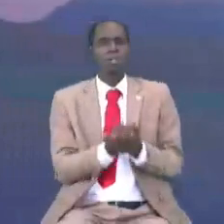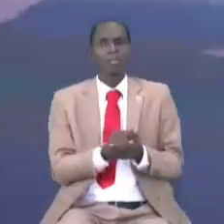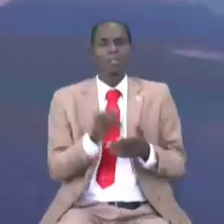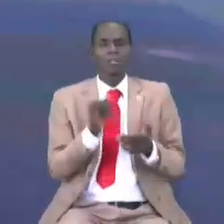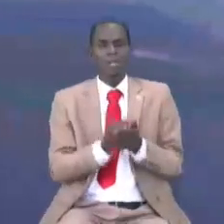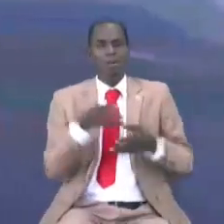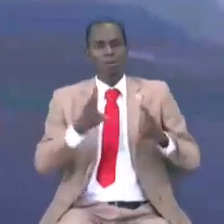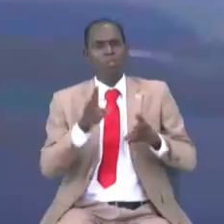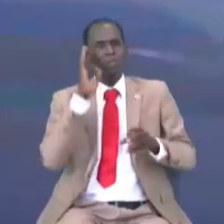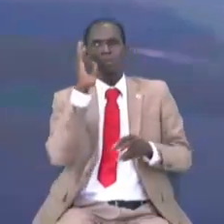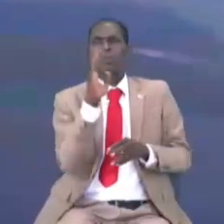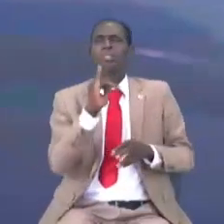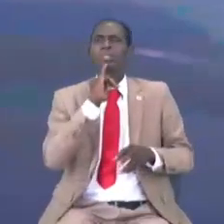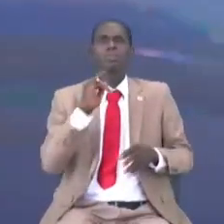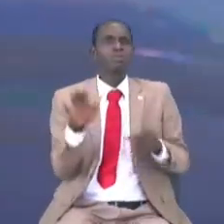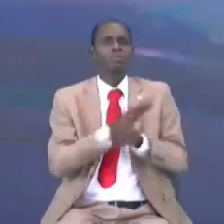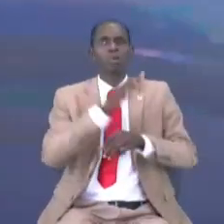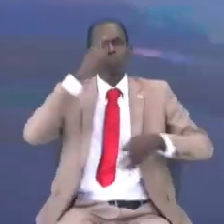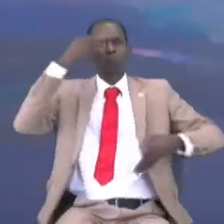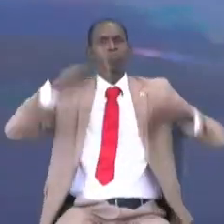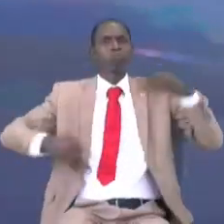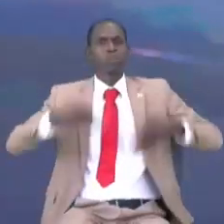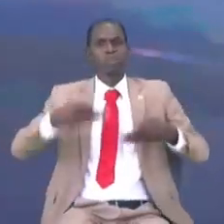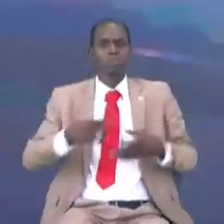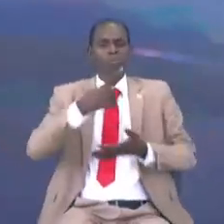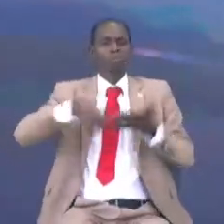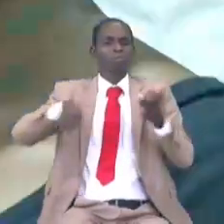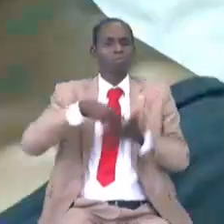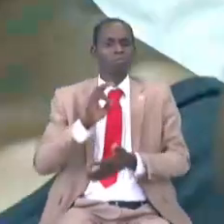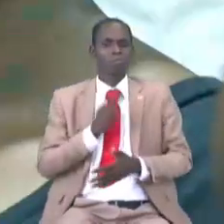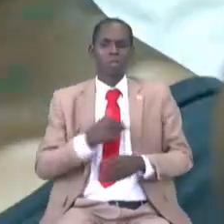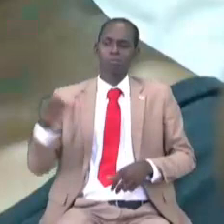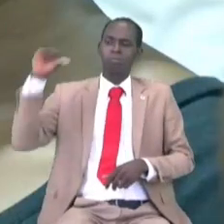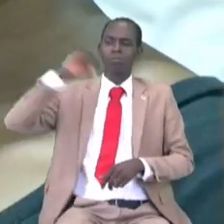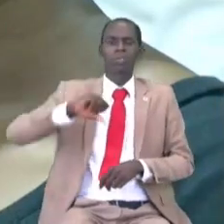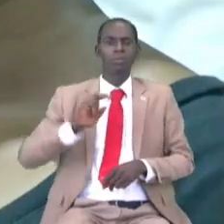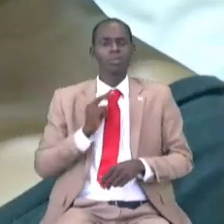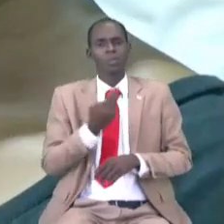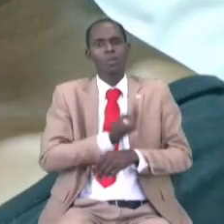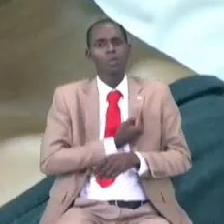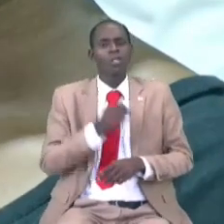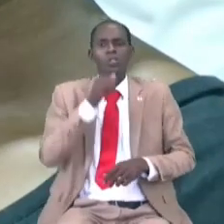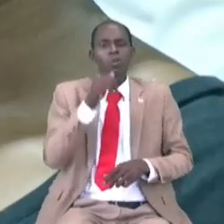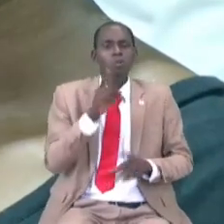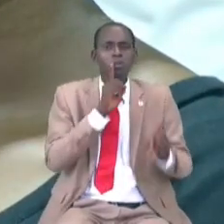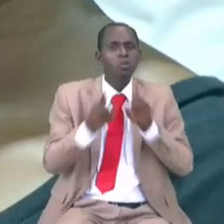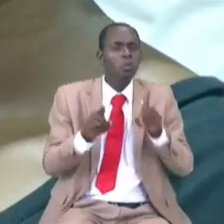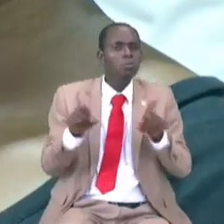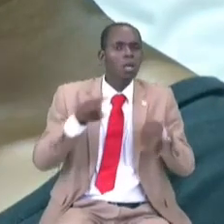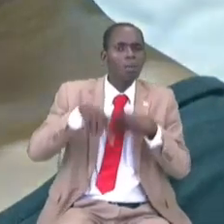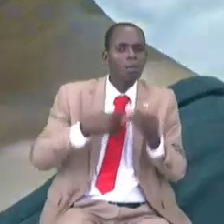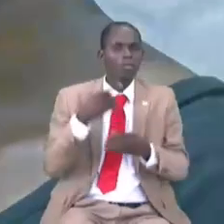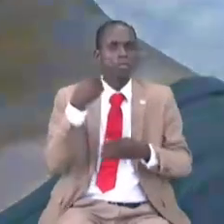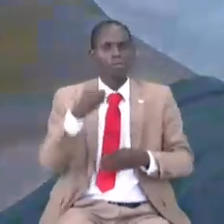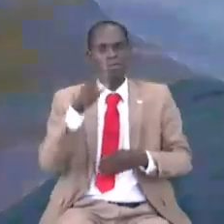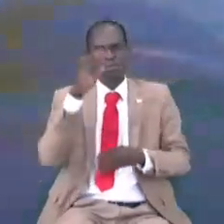harsh. The style of preaching, that is inhuman. They knew that their situation